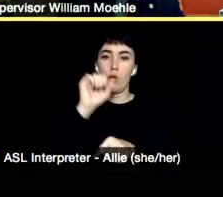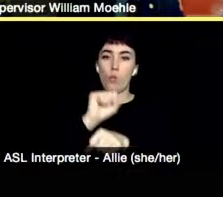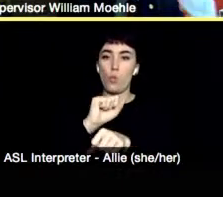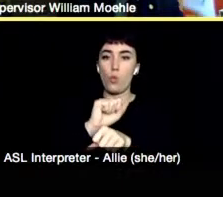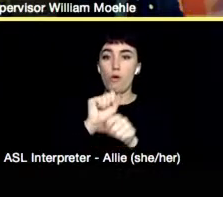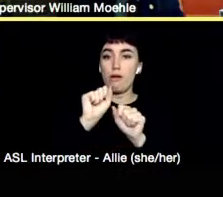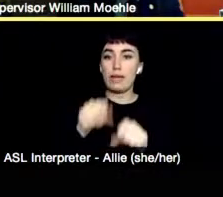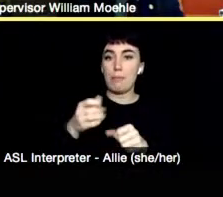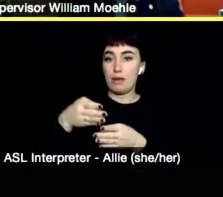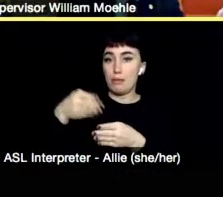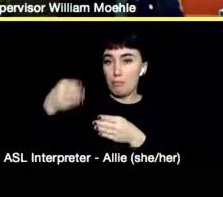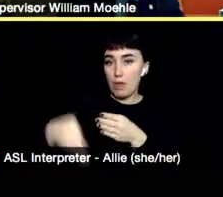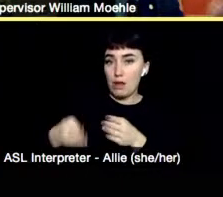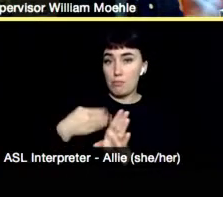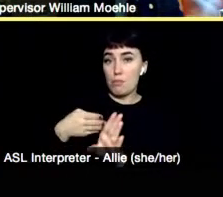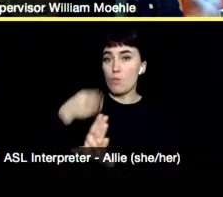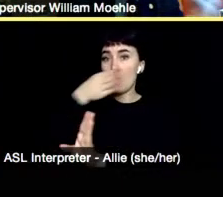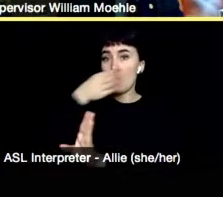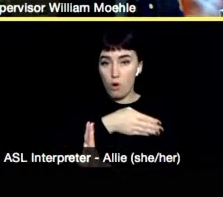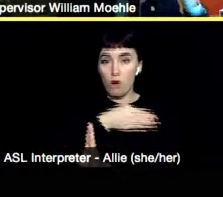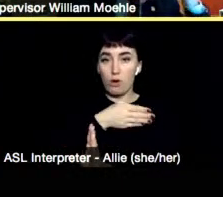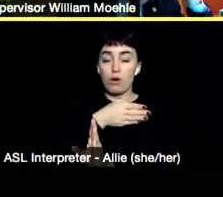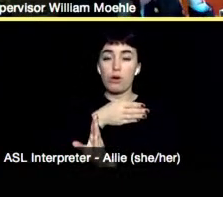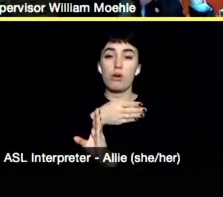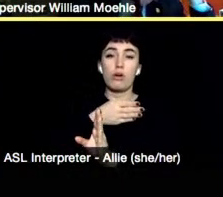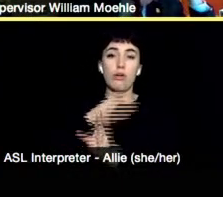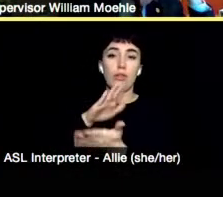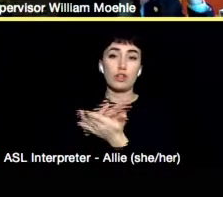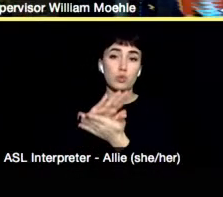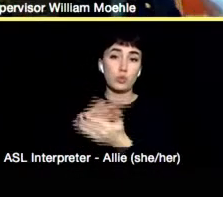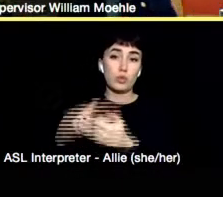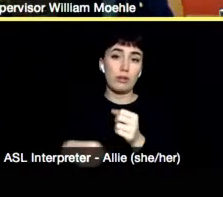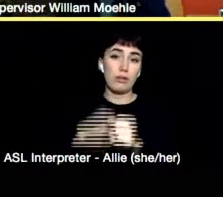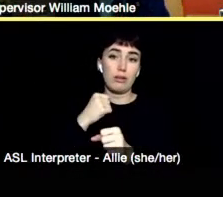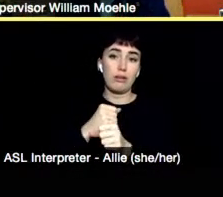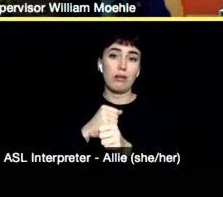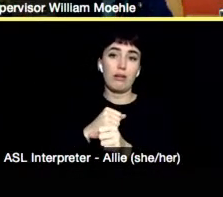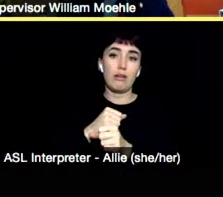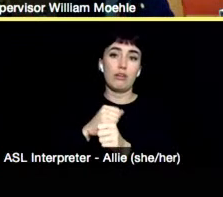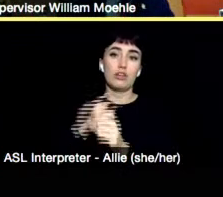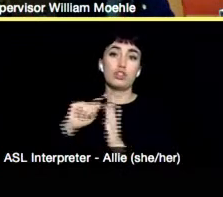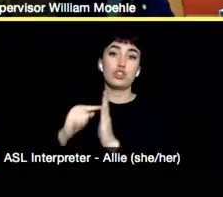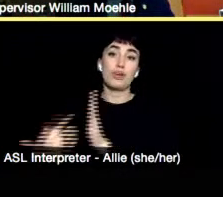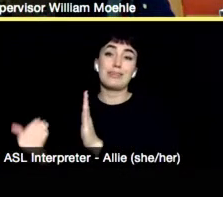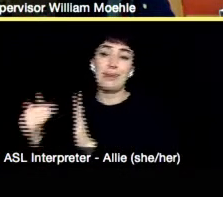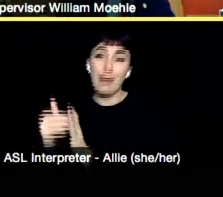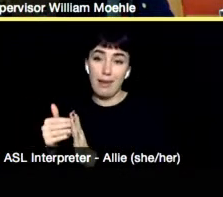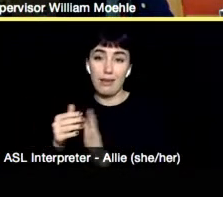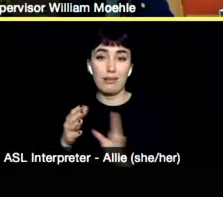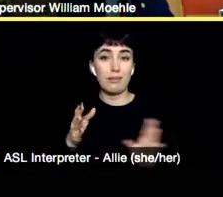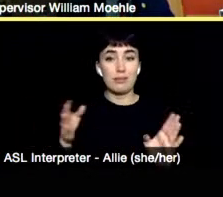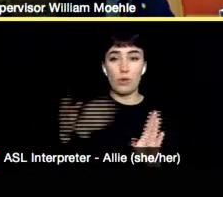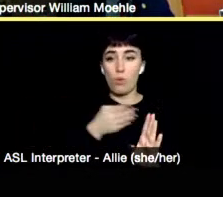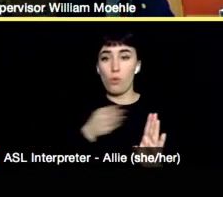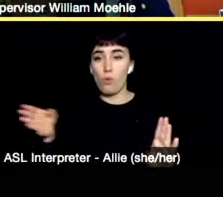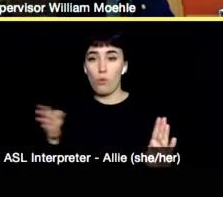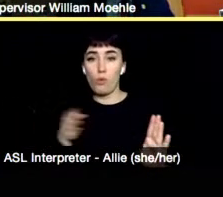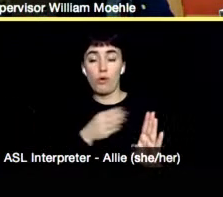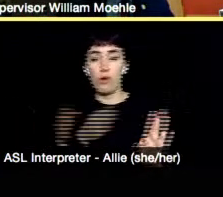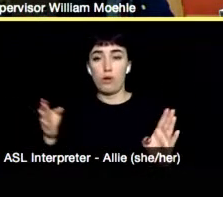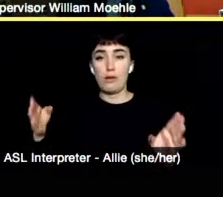be completed before the school year then begins again.